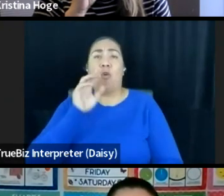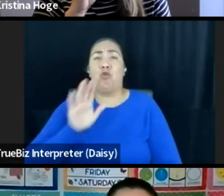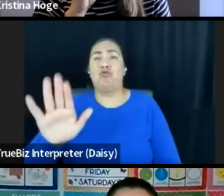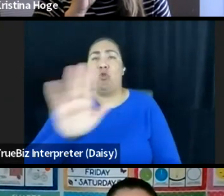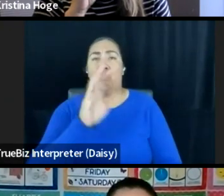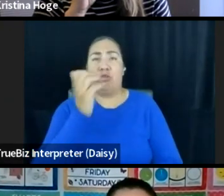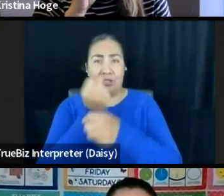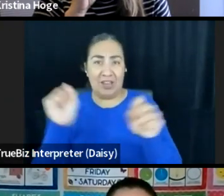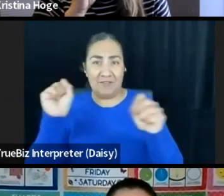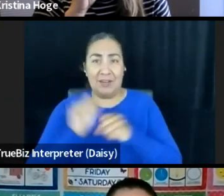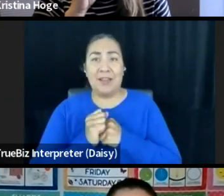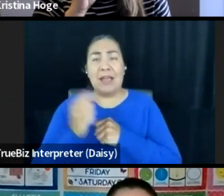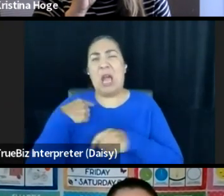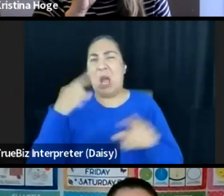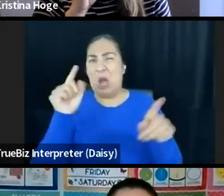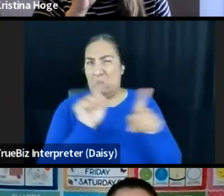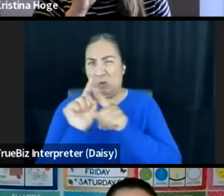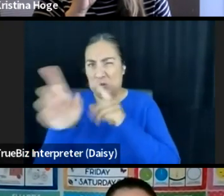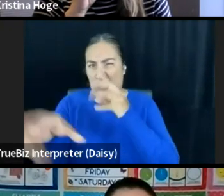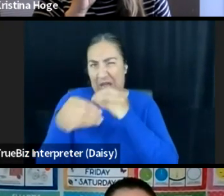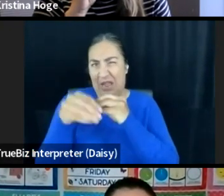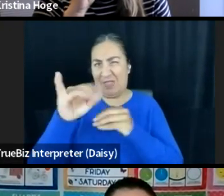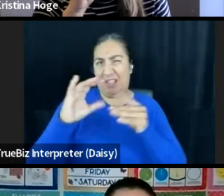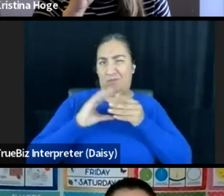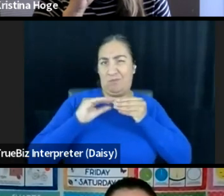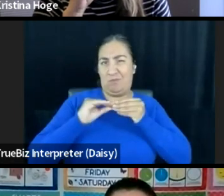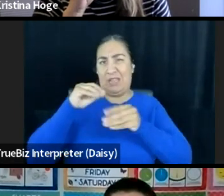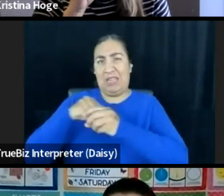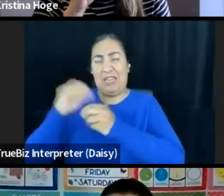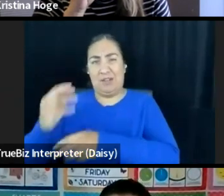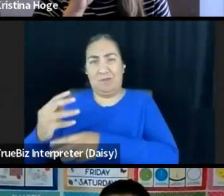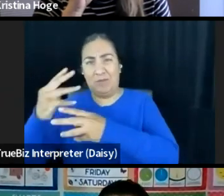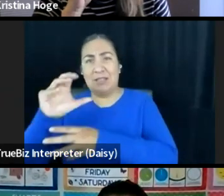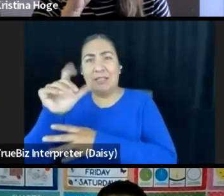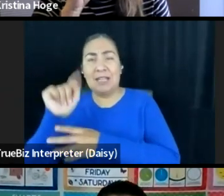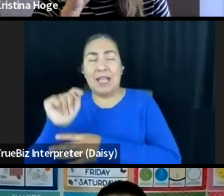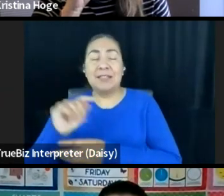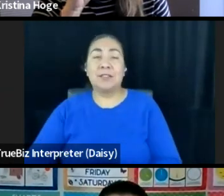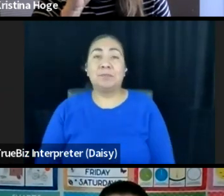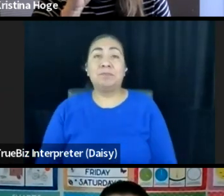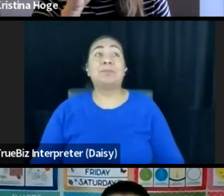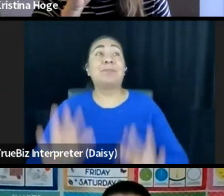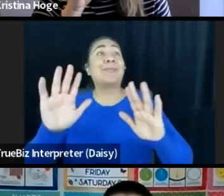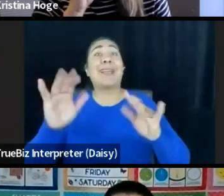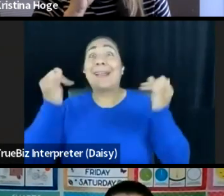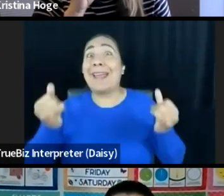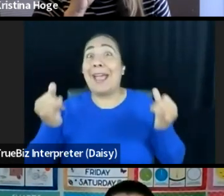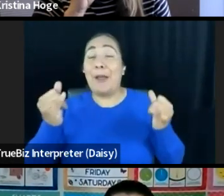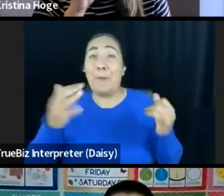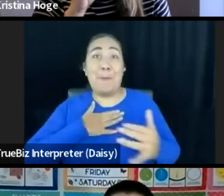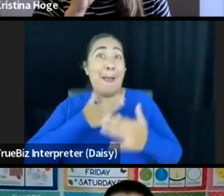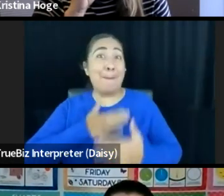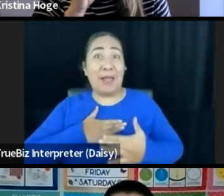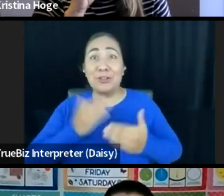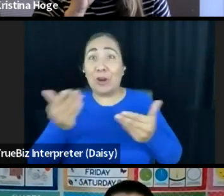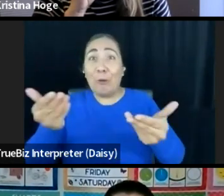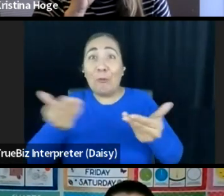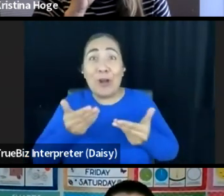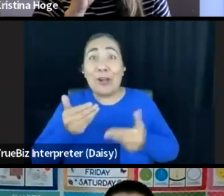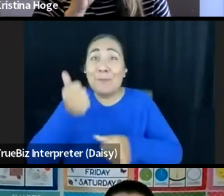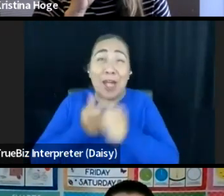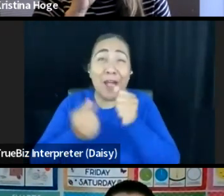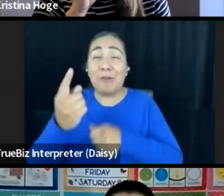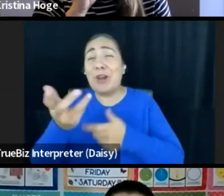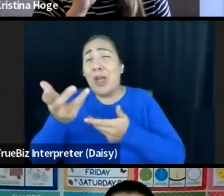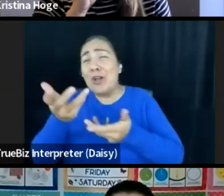dropped that in the chat as well. Wonderful. And now it is my absolute pleasure to welcome everyone to a conversation I have been wanting to